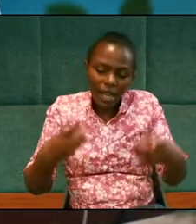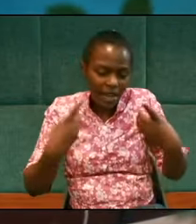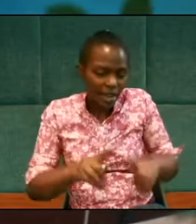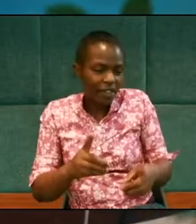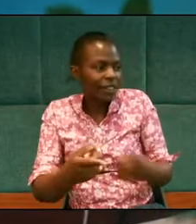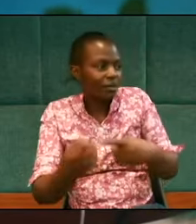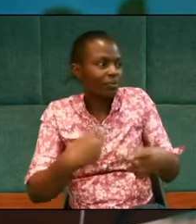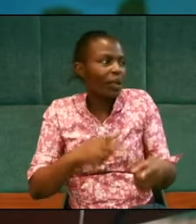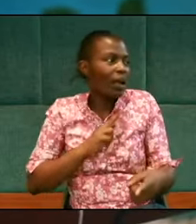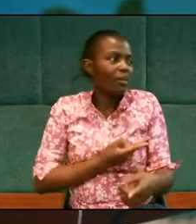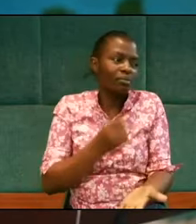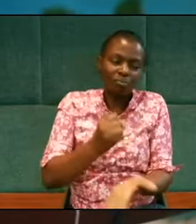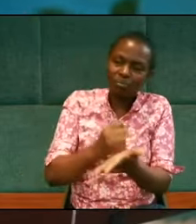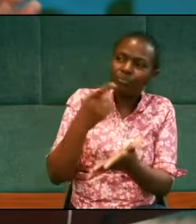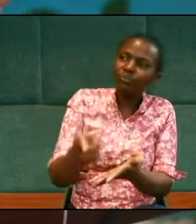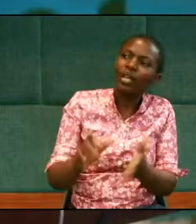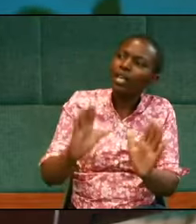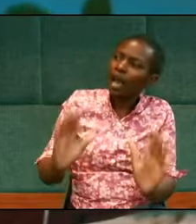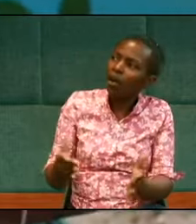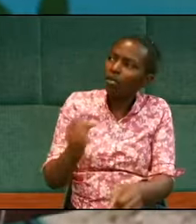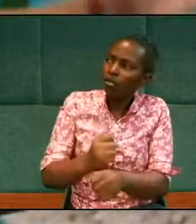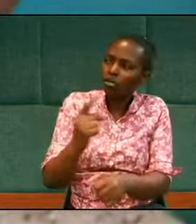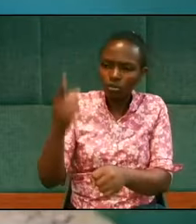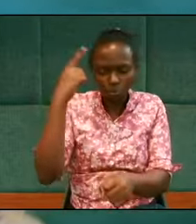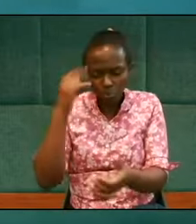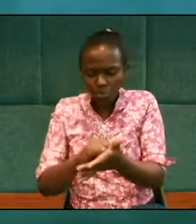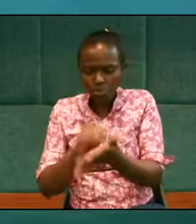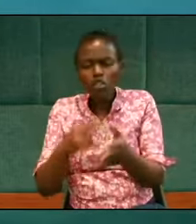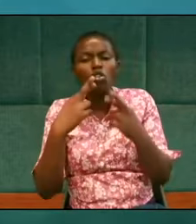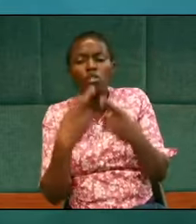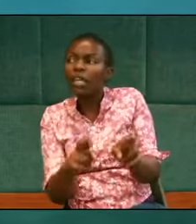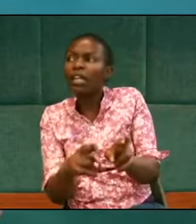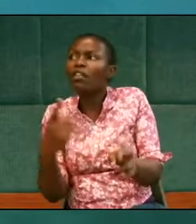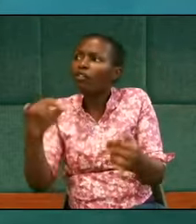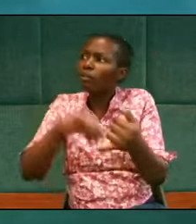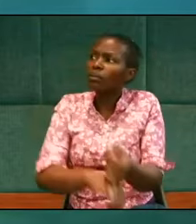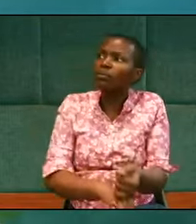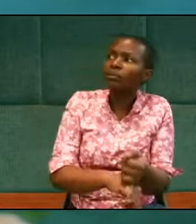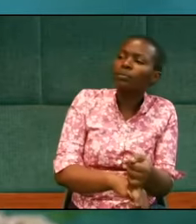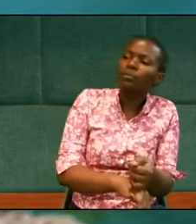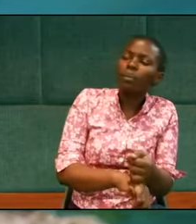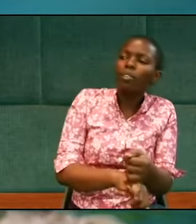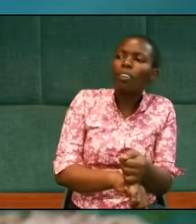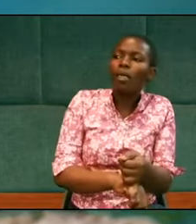Number nine, how do you know you may be ready for marriage? Be gainfully employed,